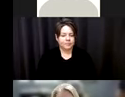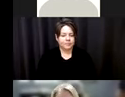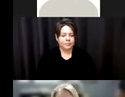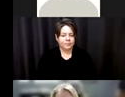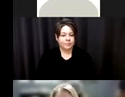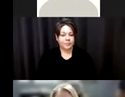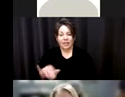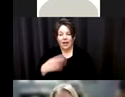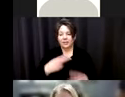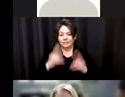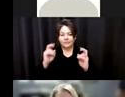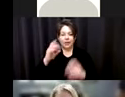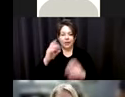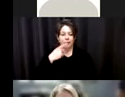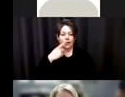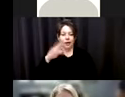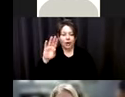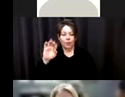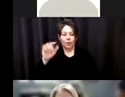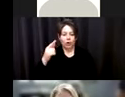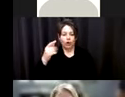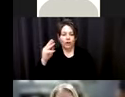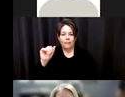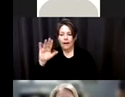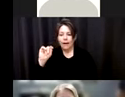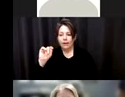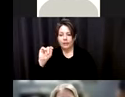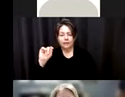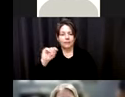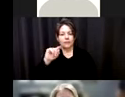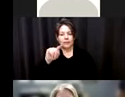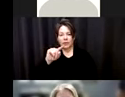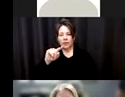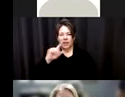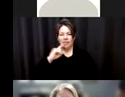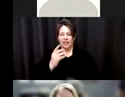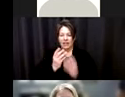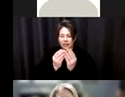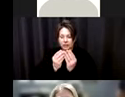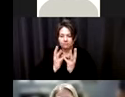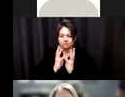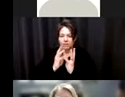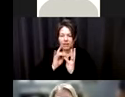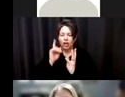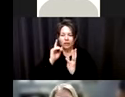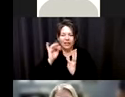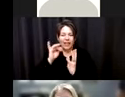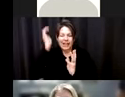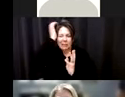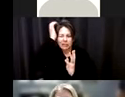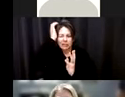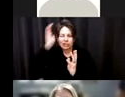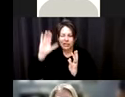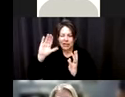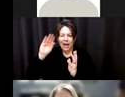And this is pink bergamot, which creates these tough little blossoms, almost cabbage-like. And then